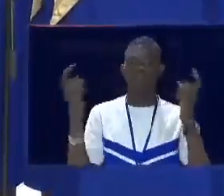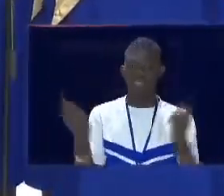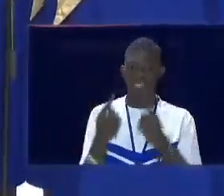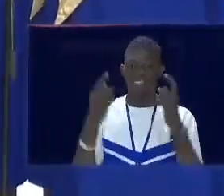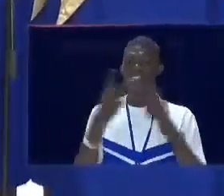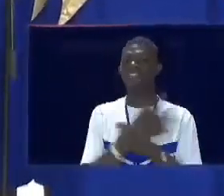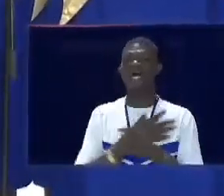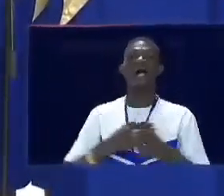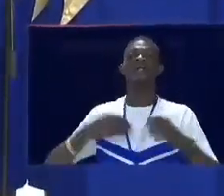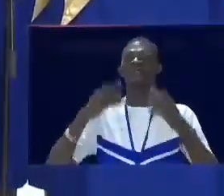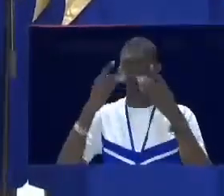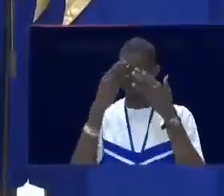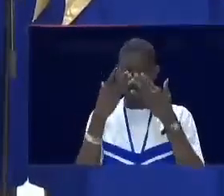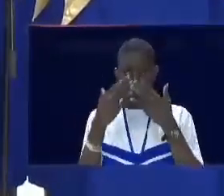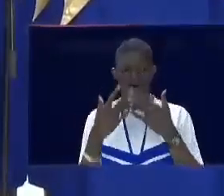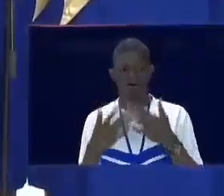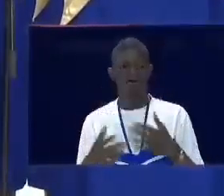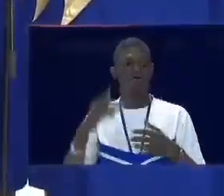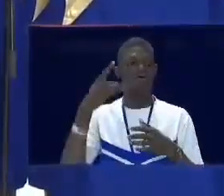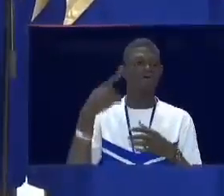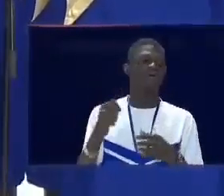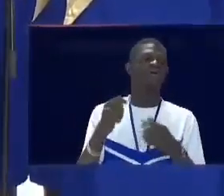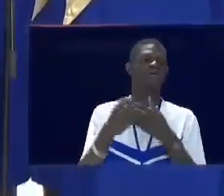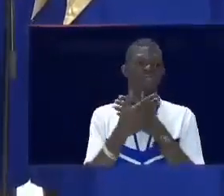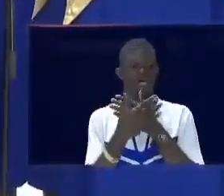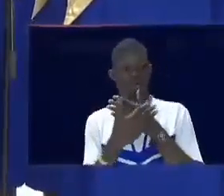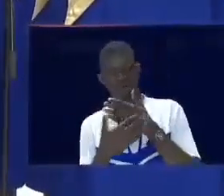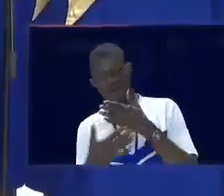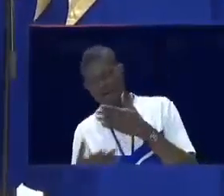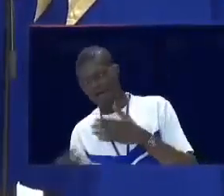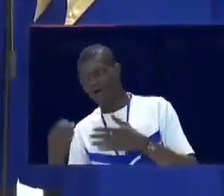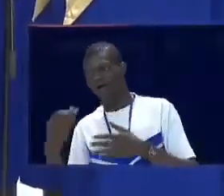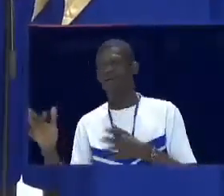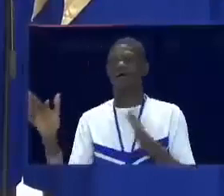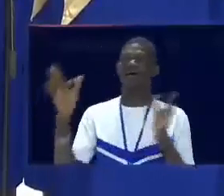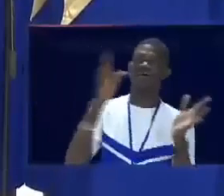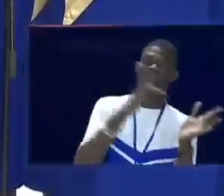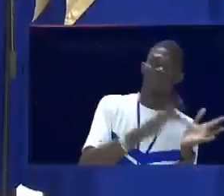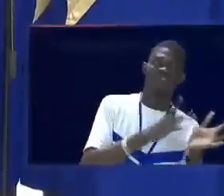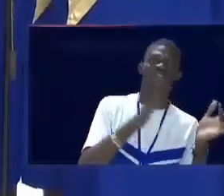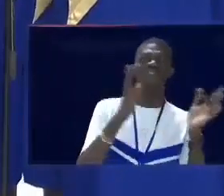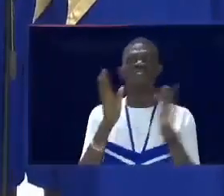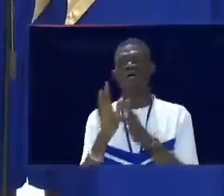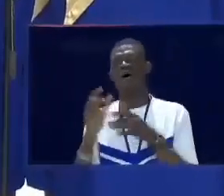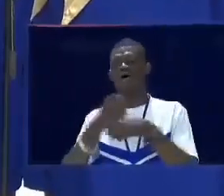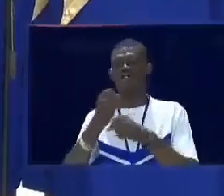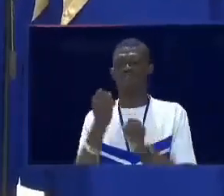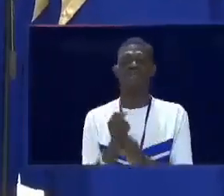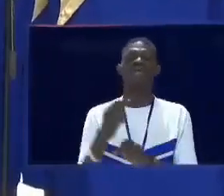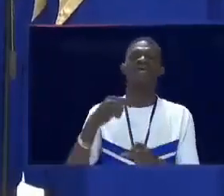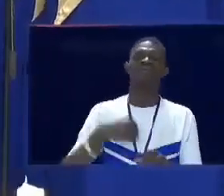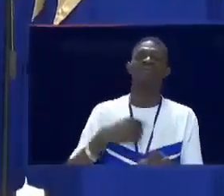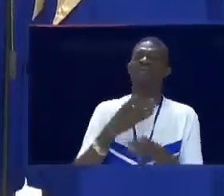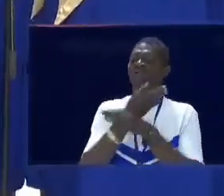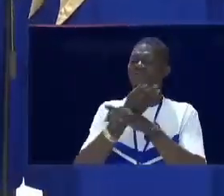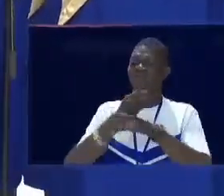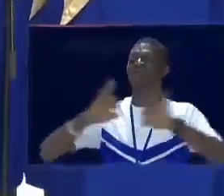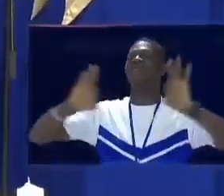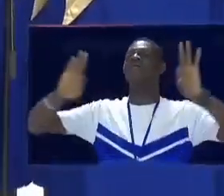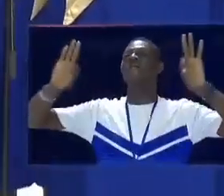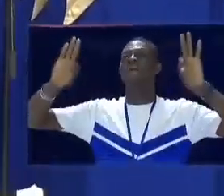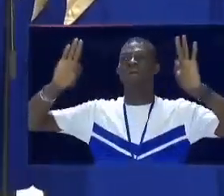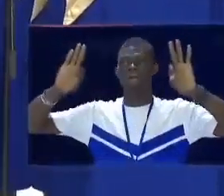From sin and sorrow, the blood of Jesus set me